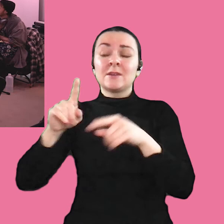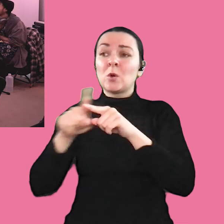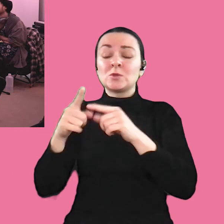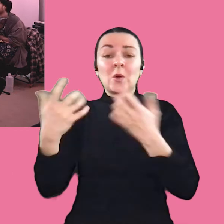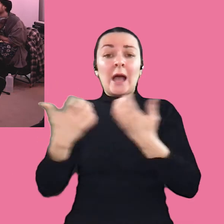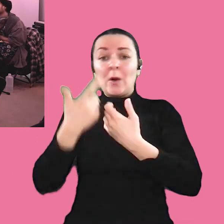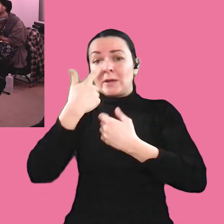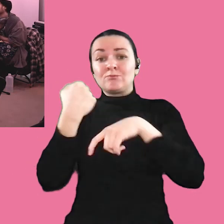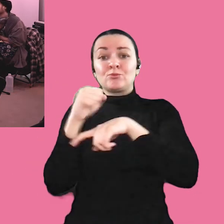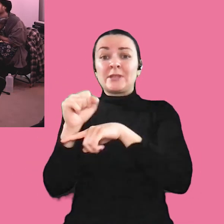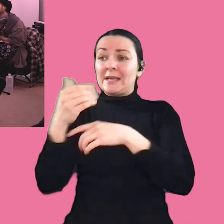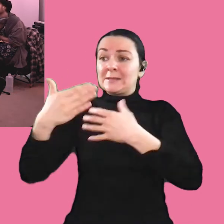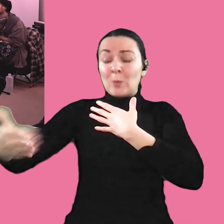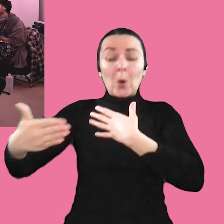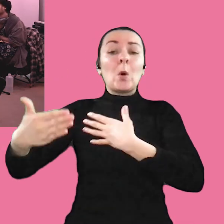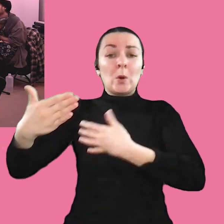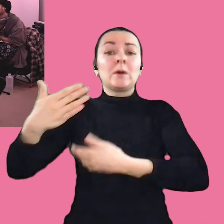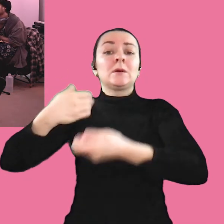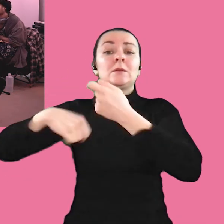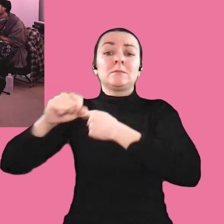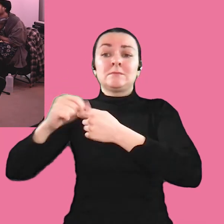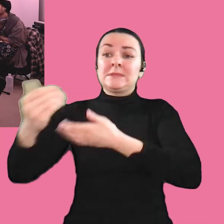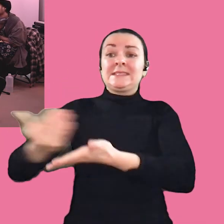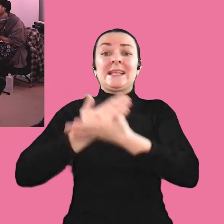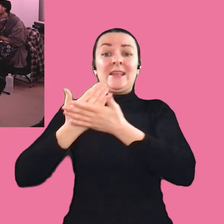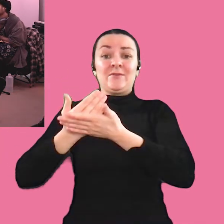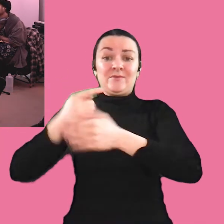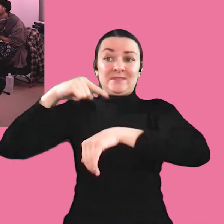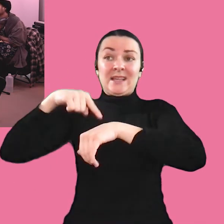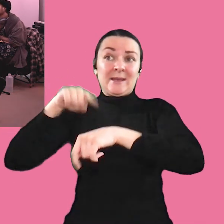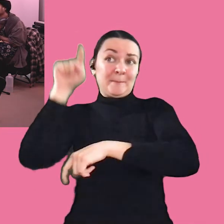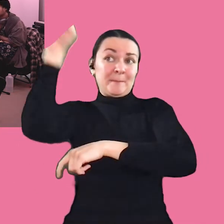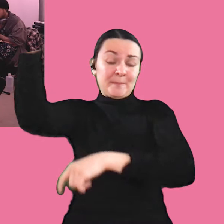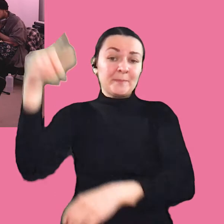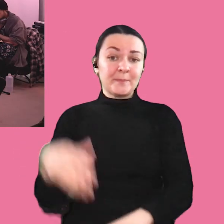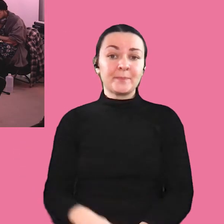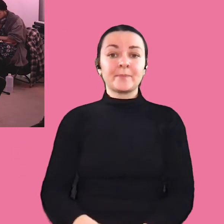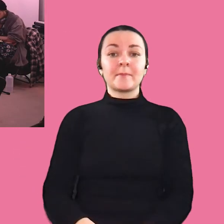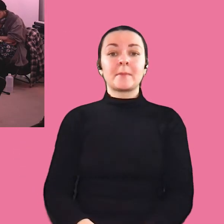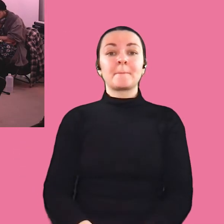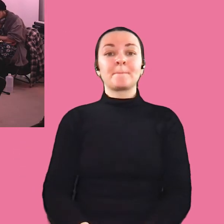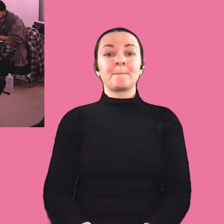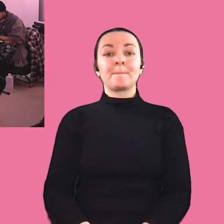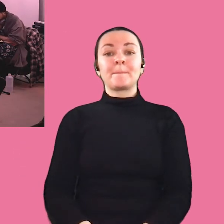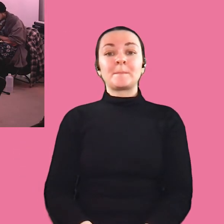make sure that their village is still going to be there and it's still going to be safe in that time?